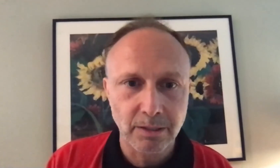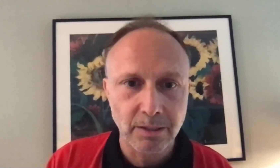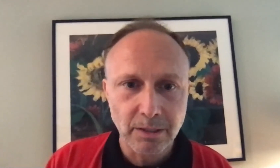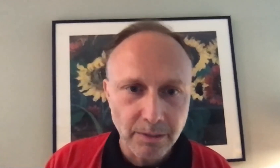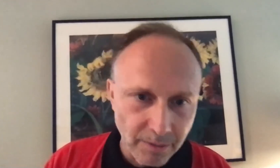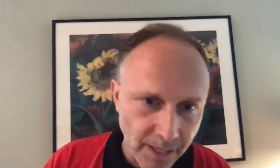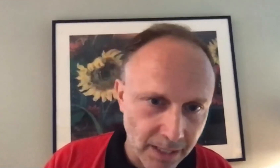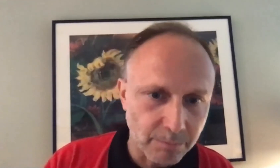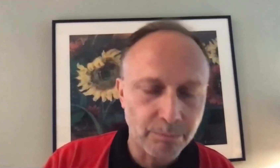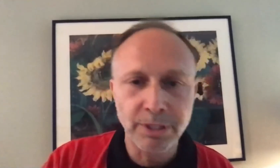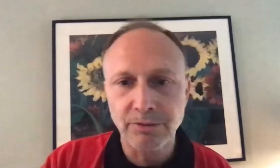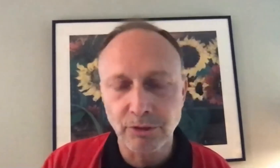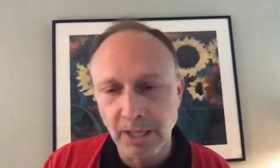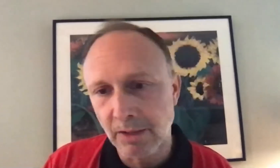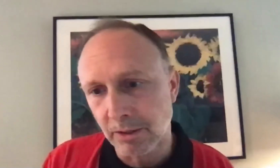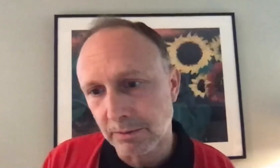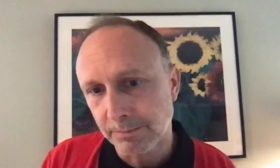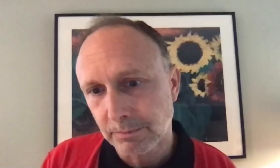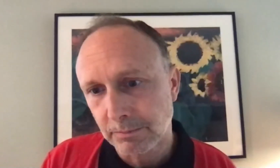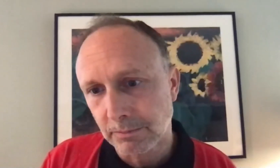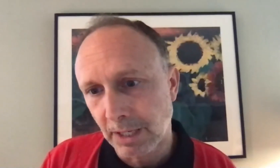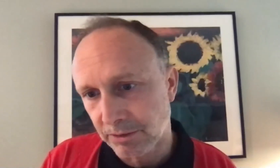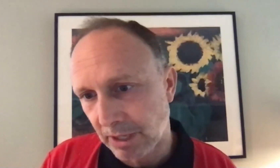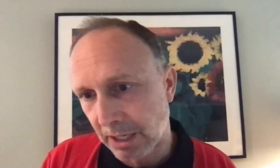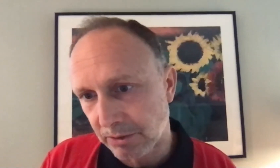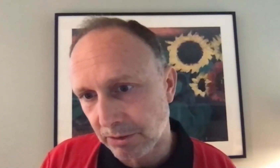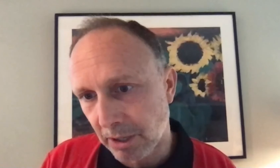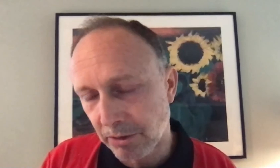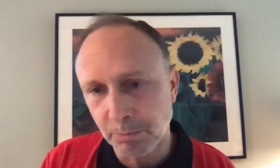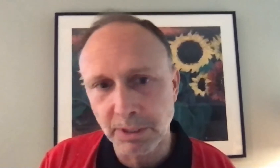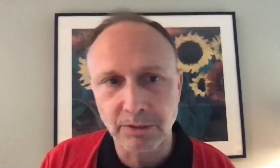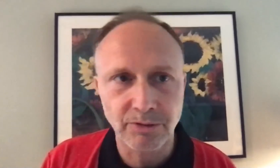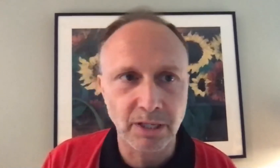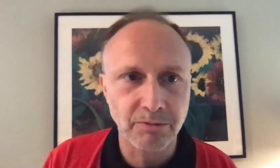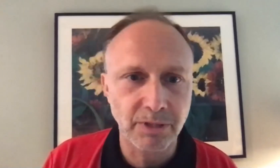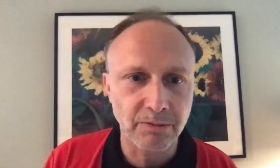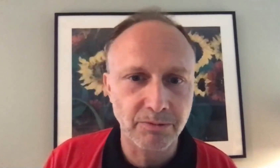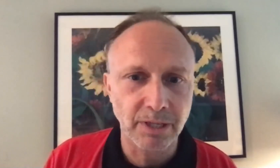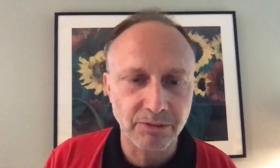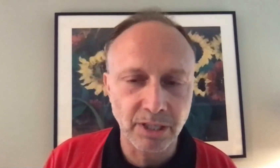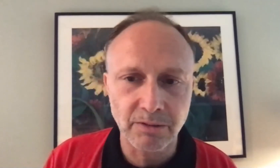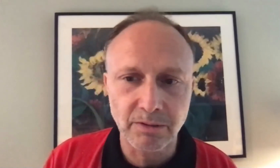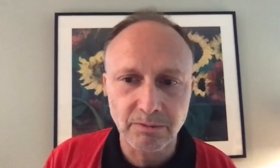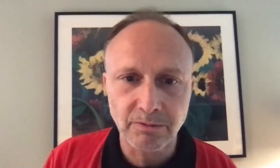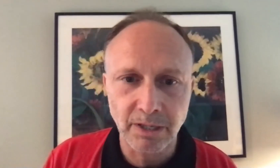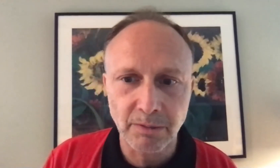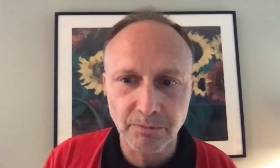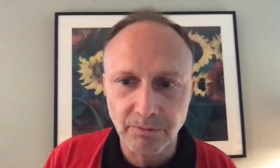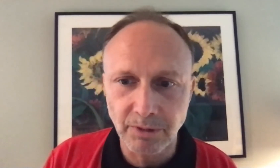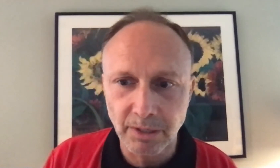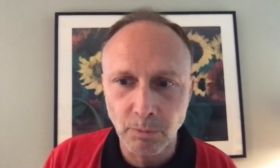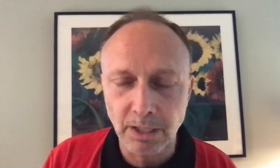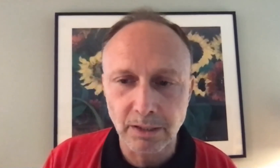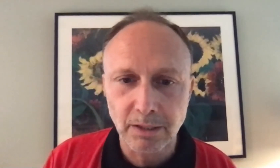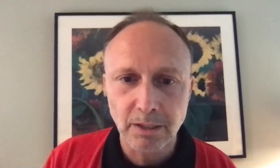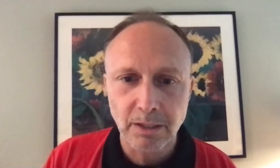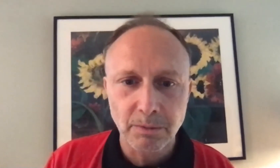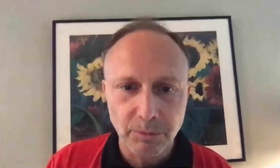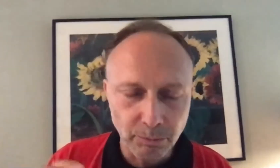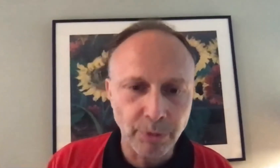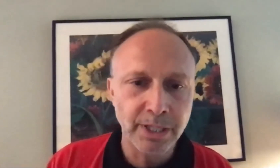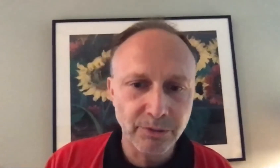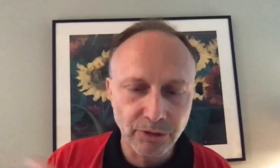that's how we want the digital essay competition to be, as an activity, as a